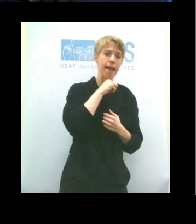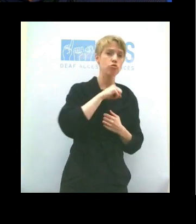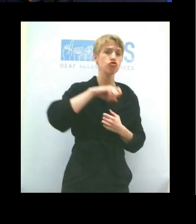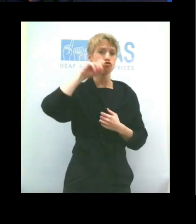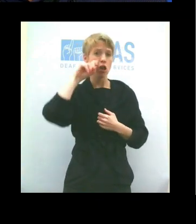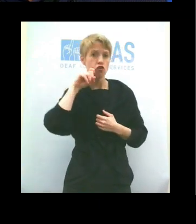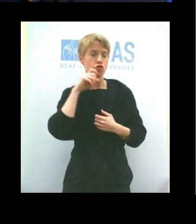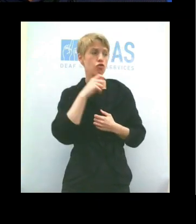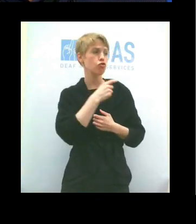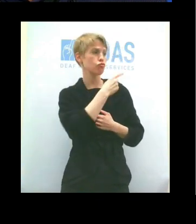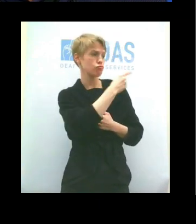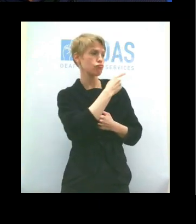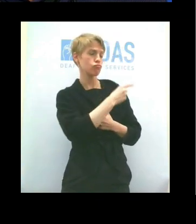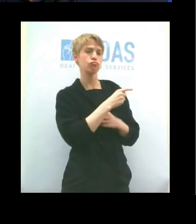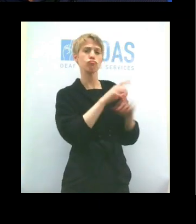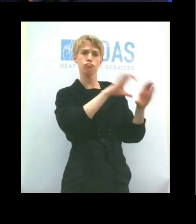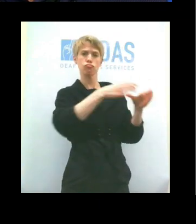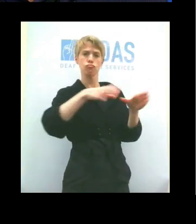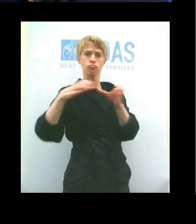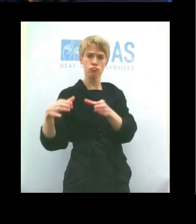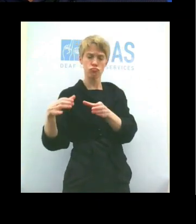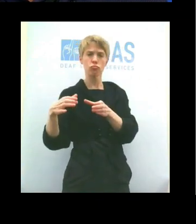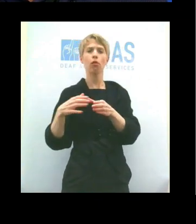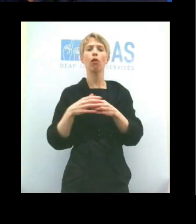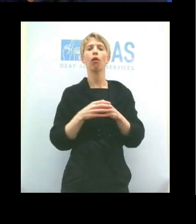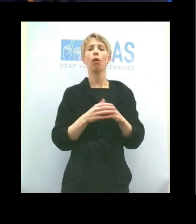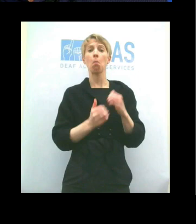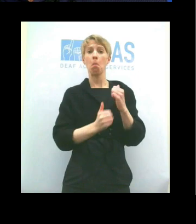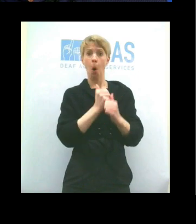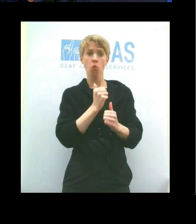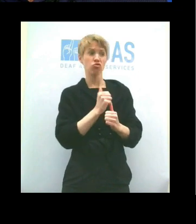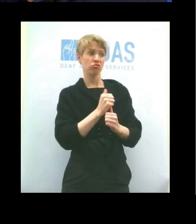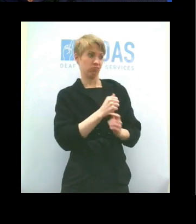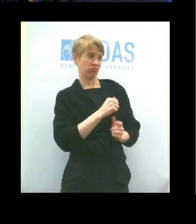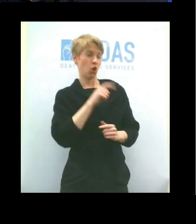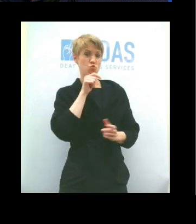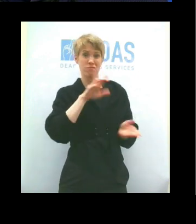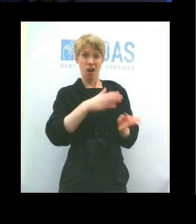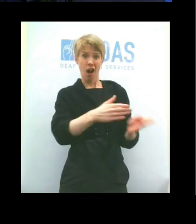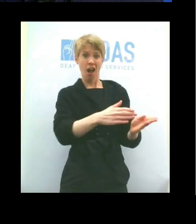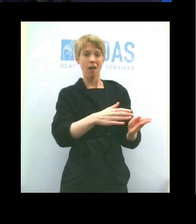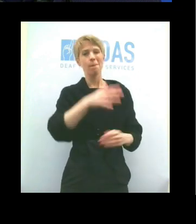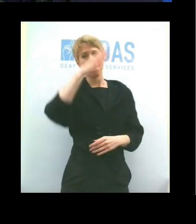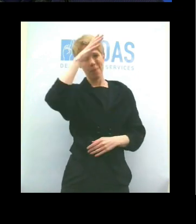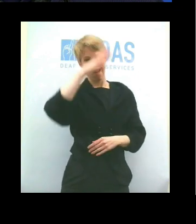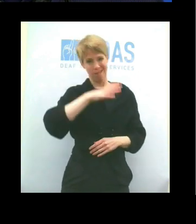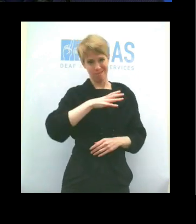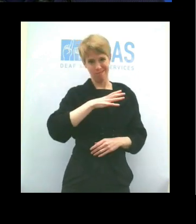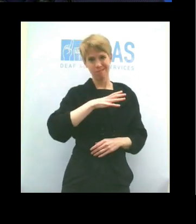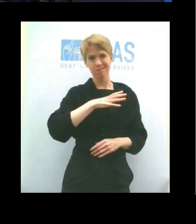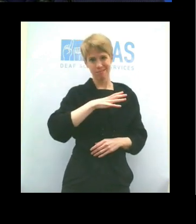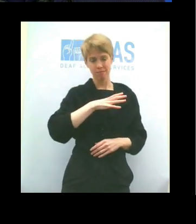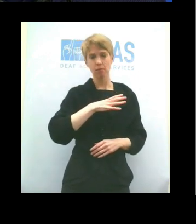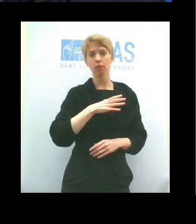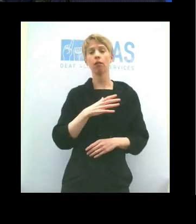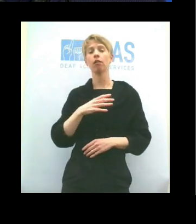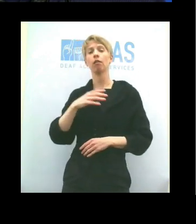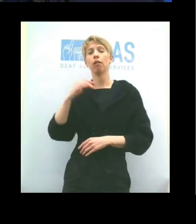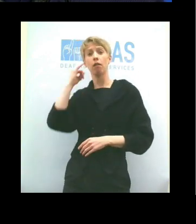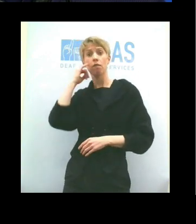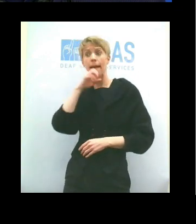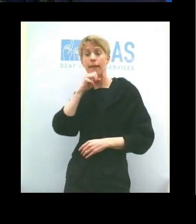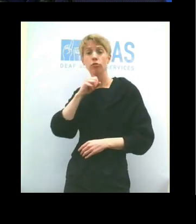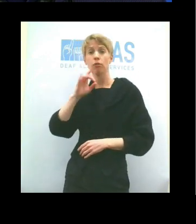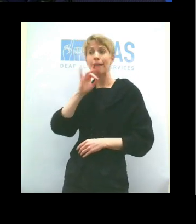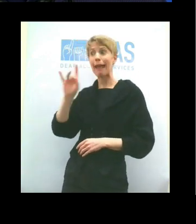range except for 80 and above, males make up the majority of those who've died. In the 80 and above, it's females, and we